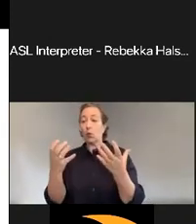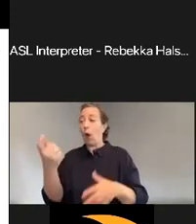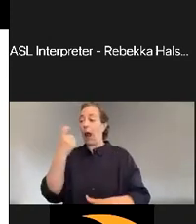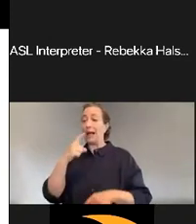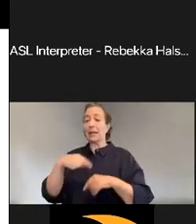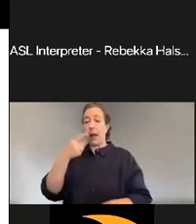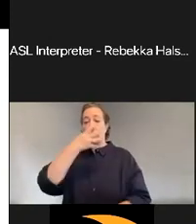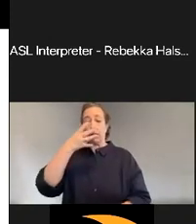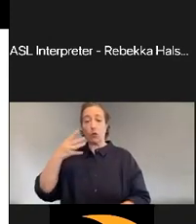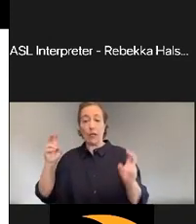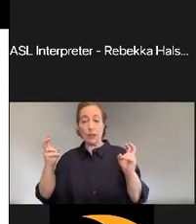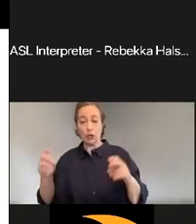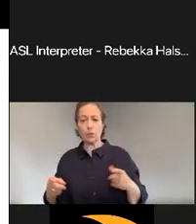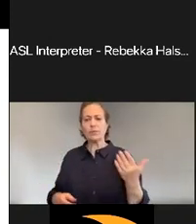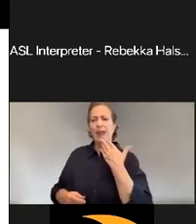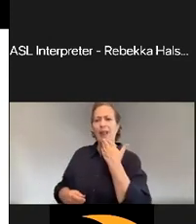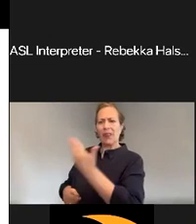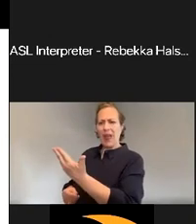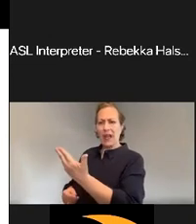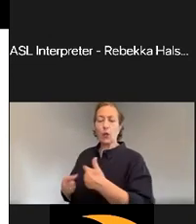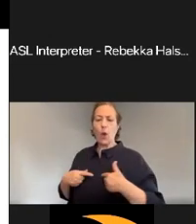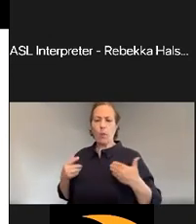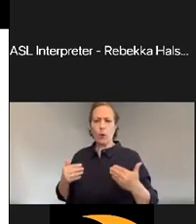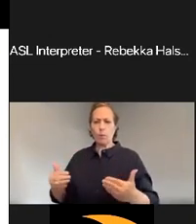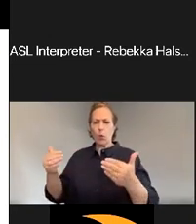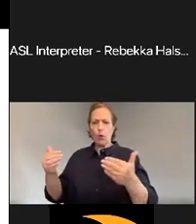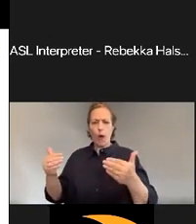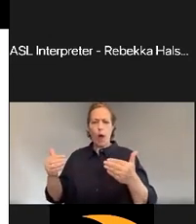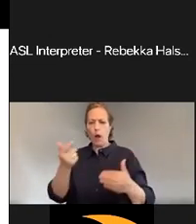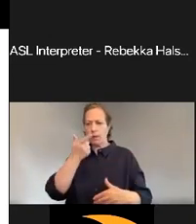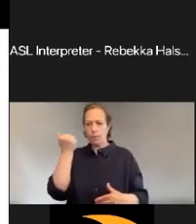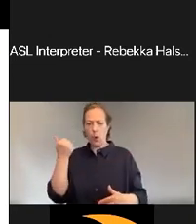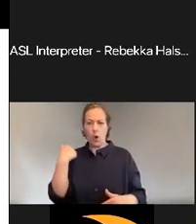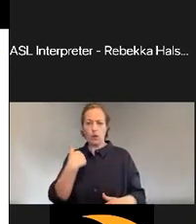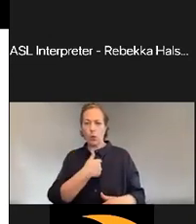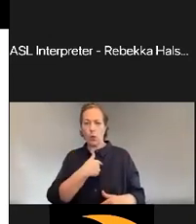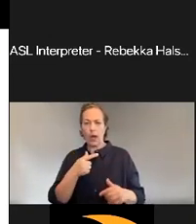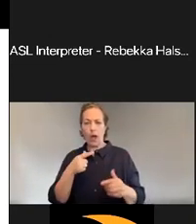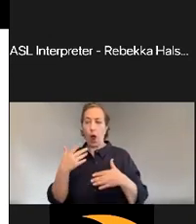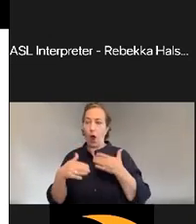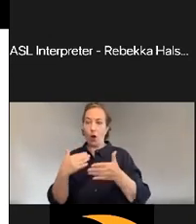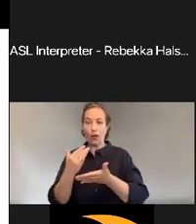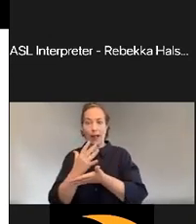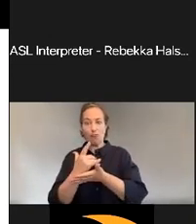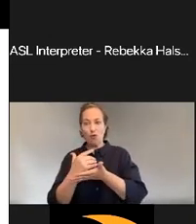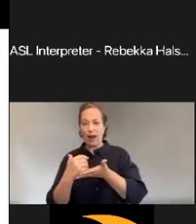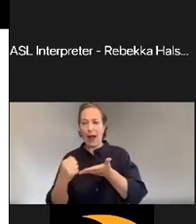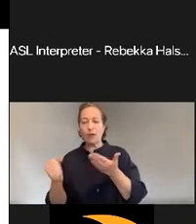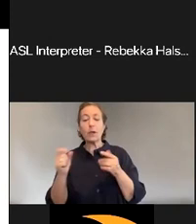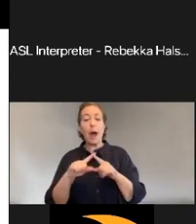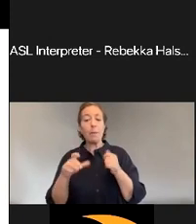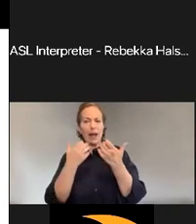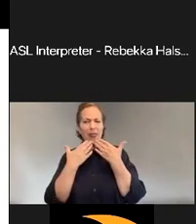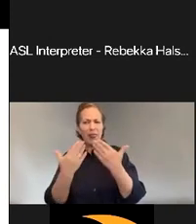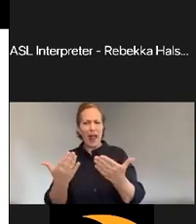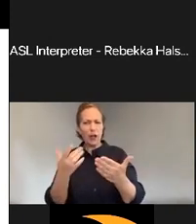Thank you, Catherine. I'm going to move us on from here simply because we are very quickly running out of time. But thank you for all